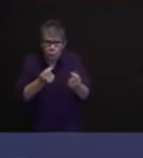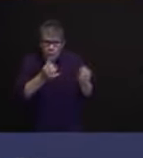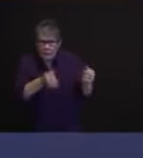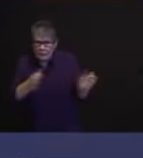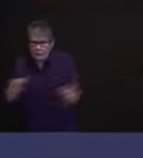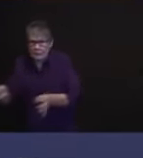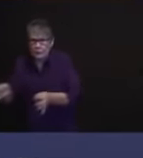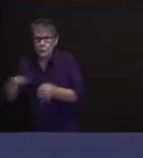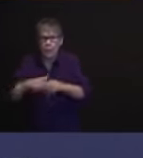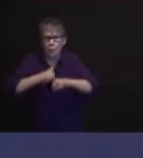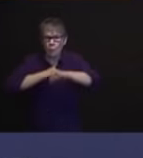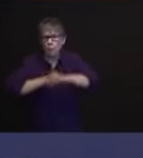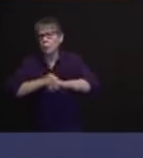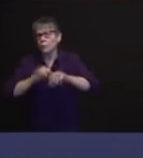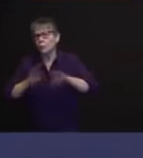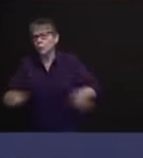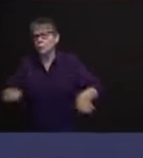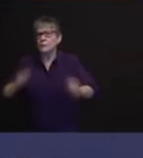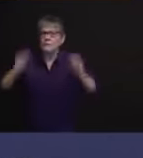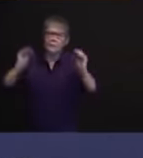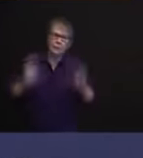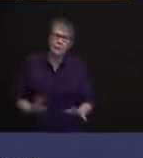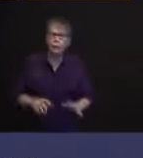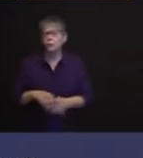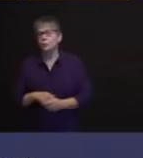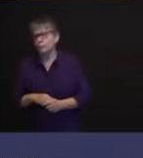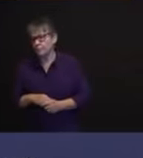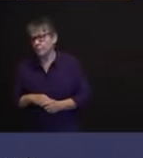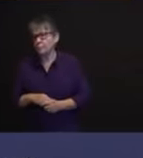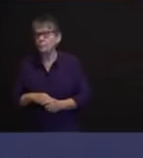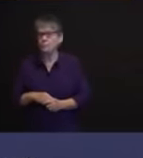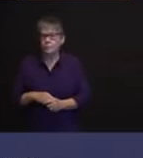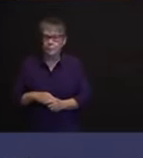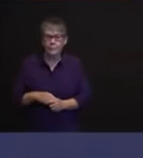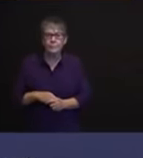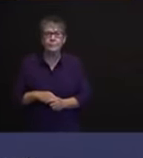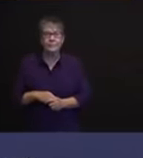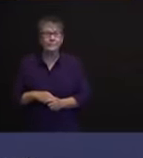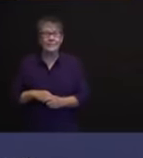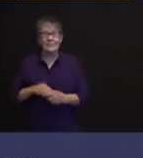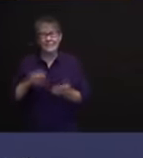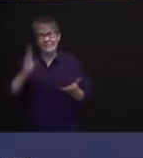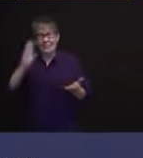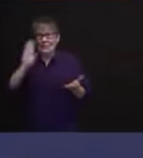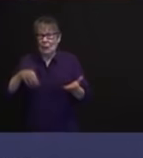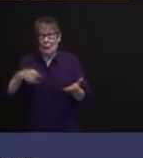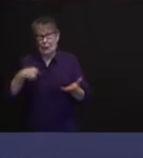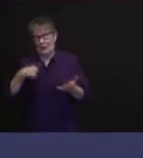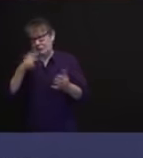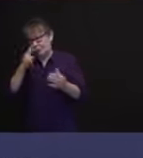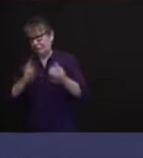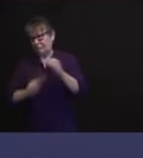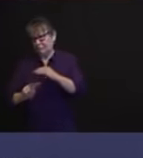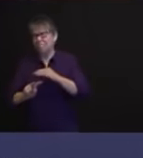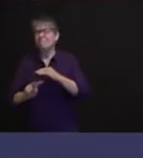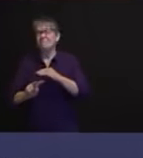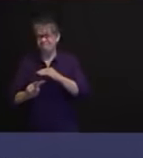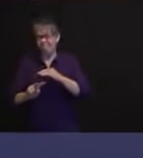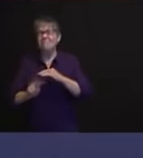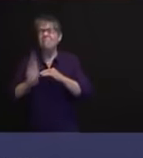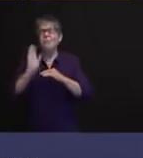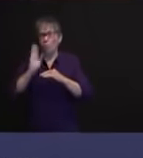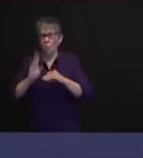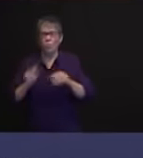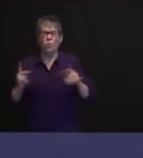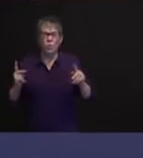were anticipating, that does not mean it's stress-free, and that does not mean that we're not taking our hats off to educators, parents, kids,